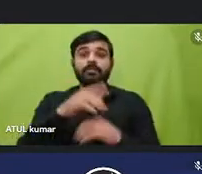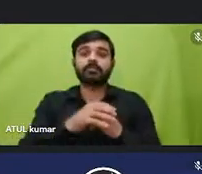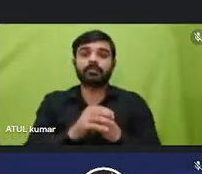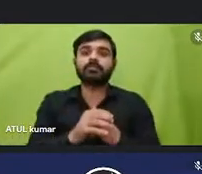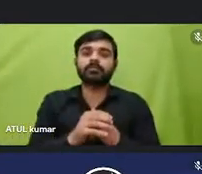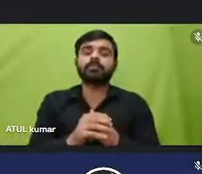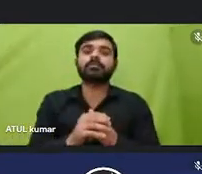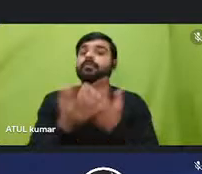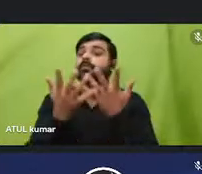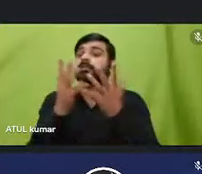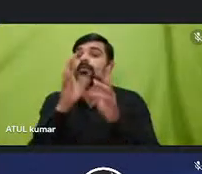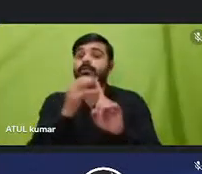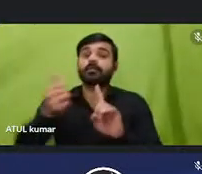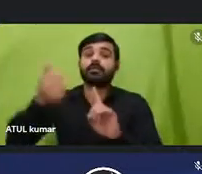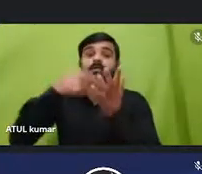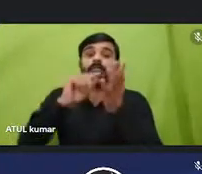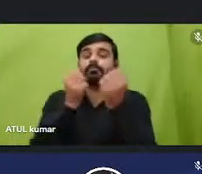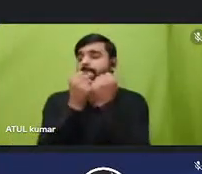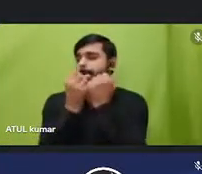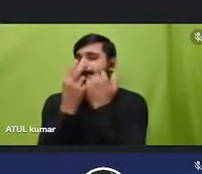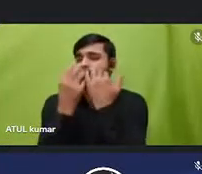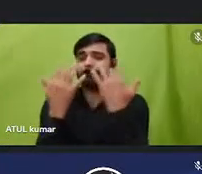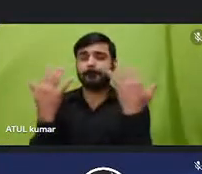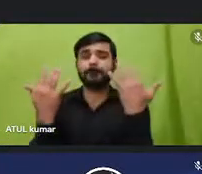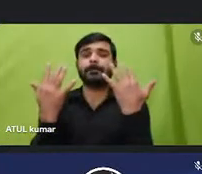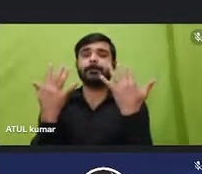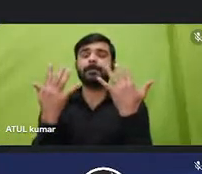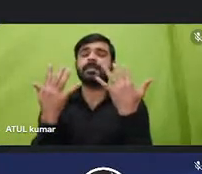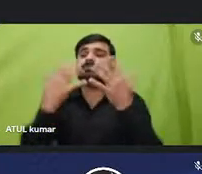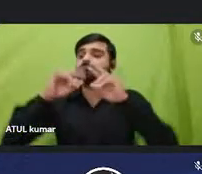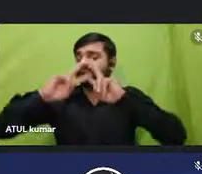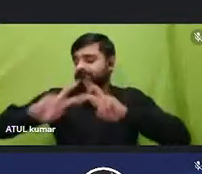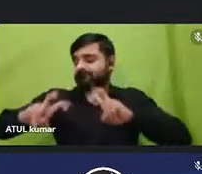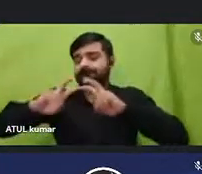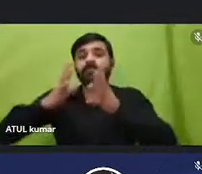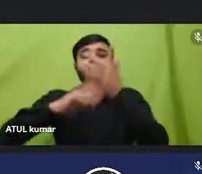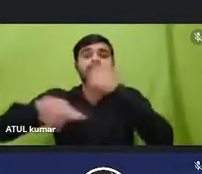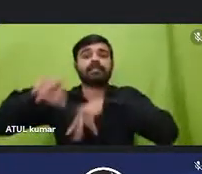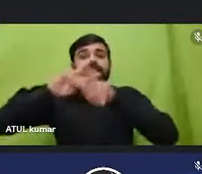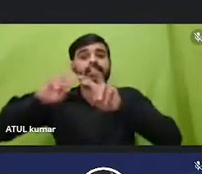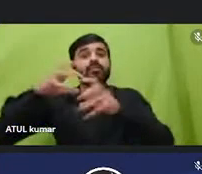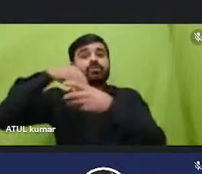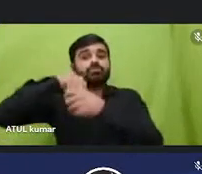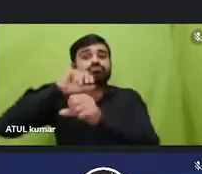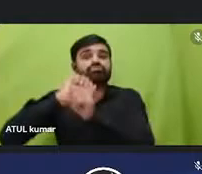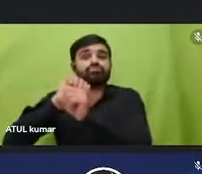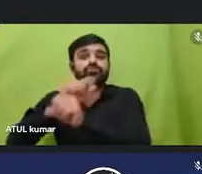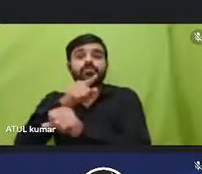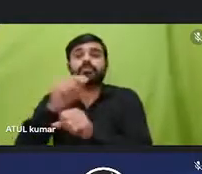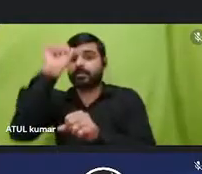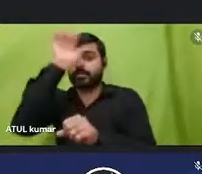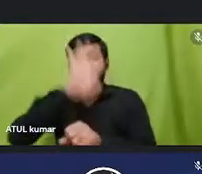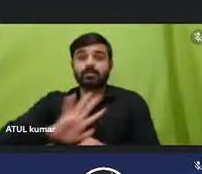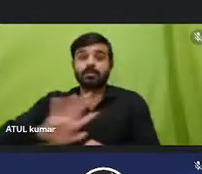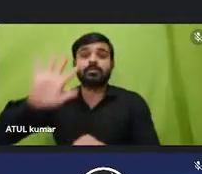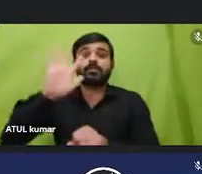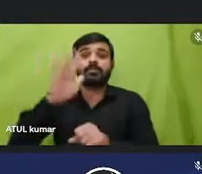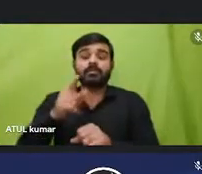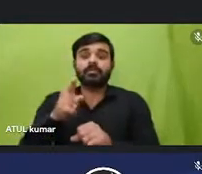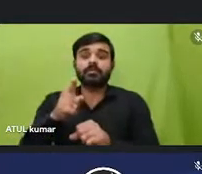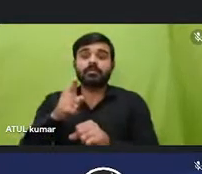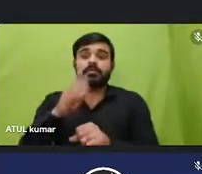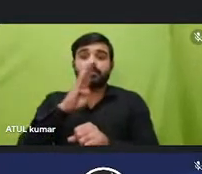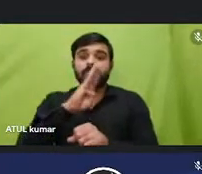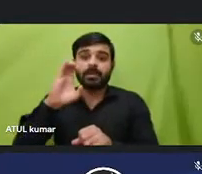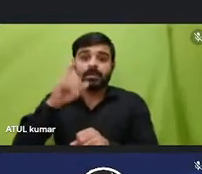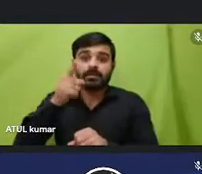an authority on so many strands of research in sign language that in India, I think Bensi is